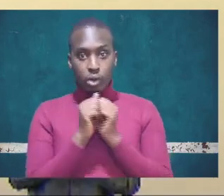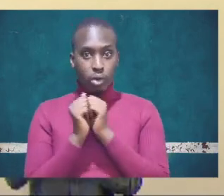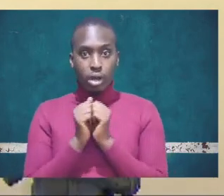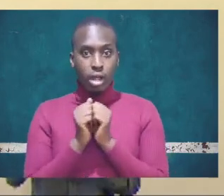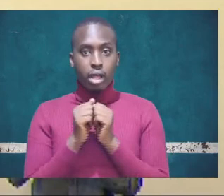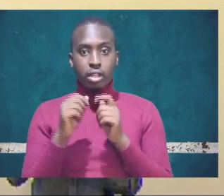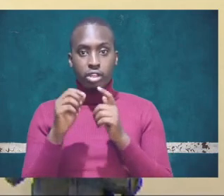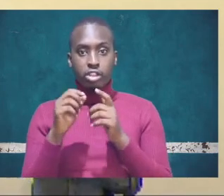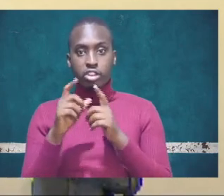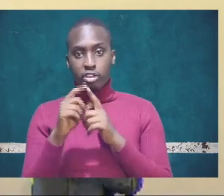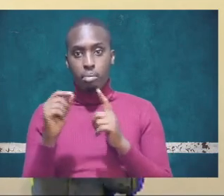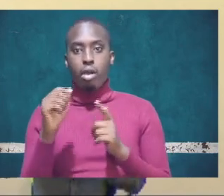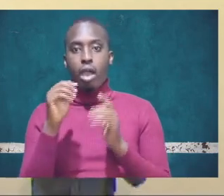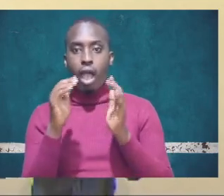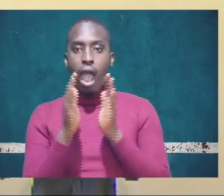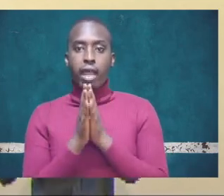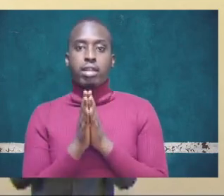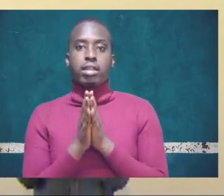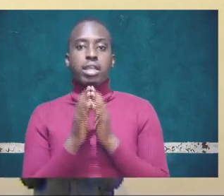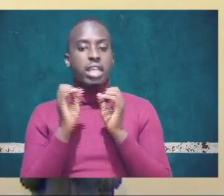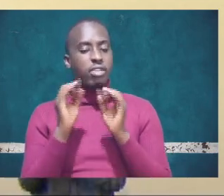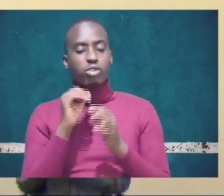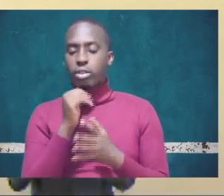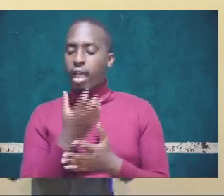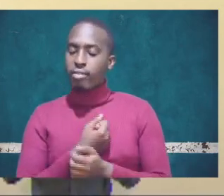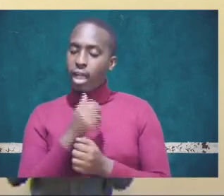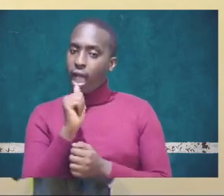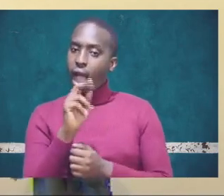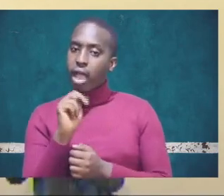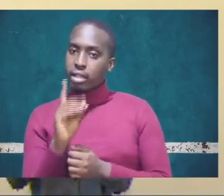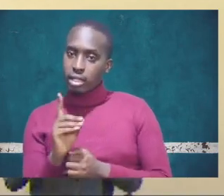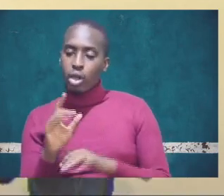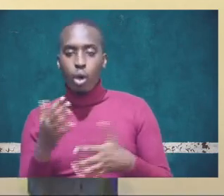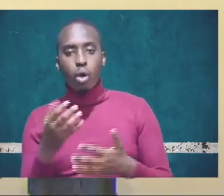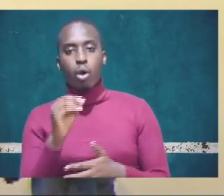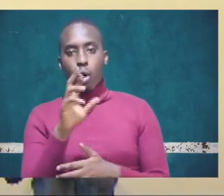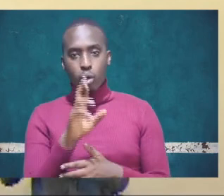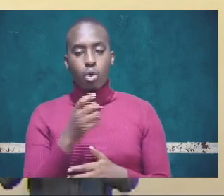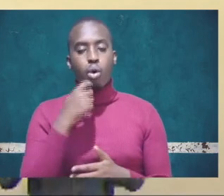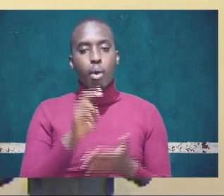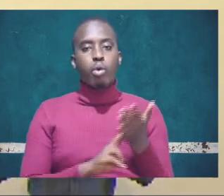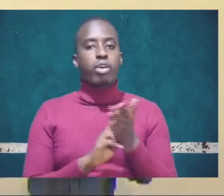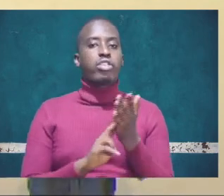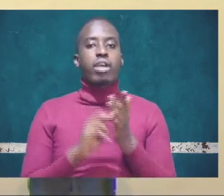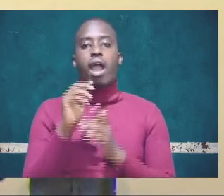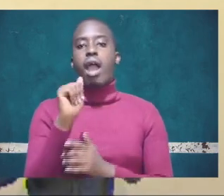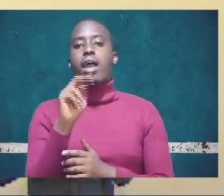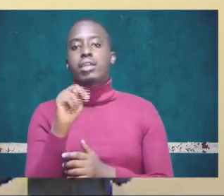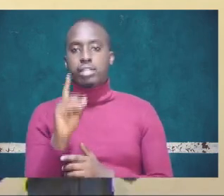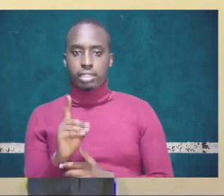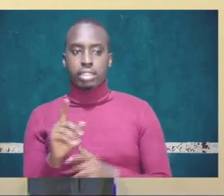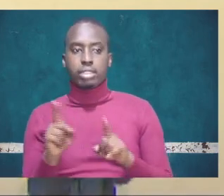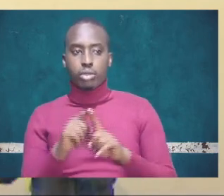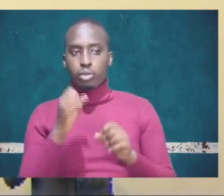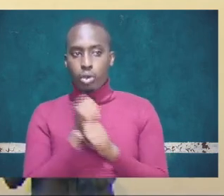word and. Whenever we don't have and or, you have to use the word and. It means you will solve